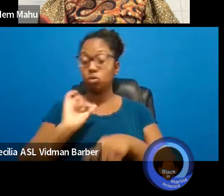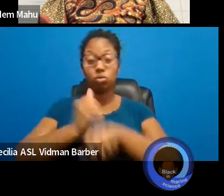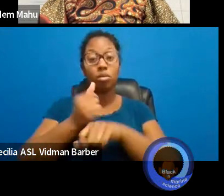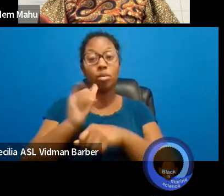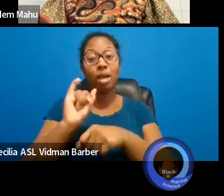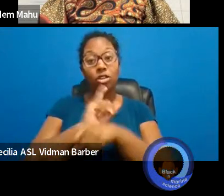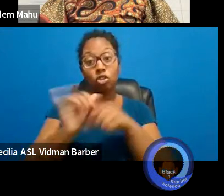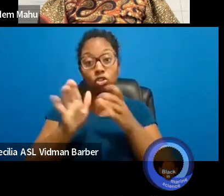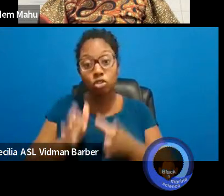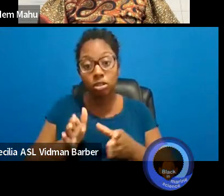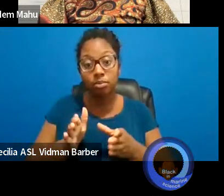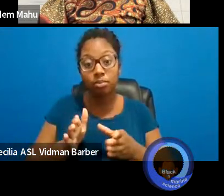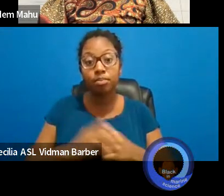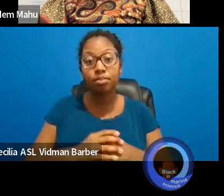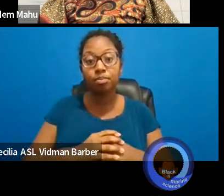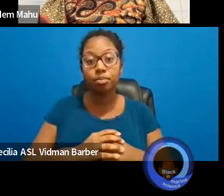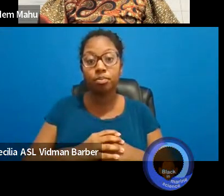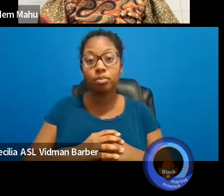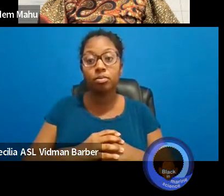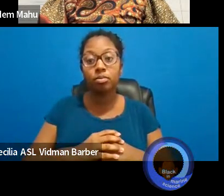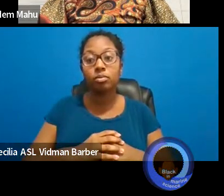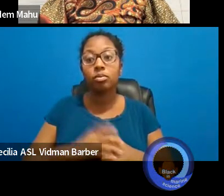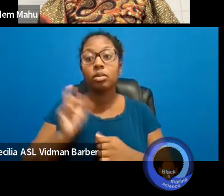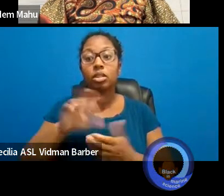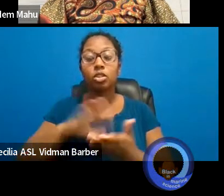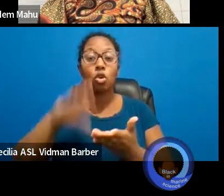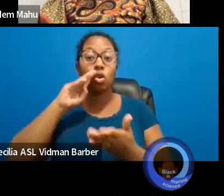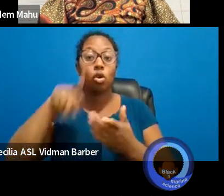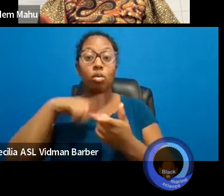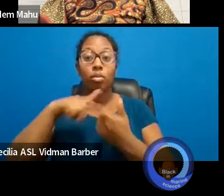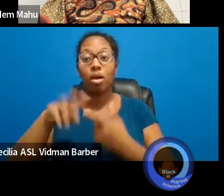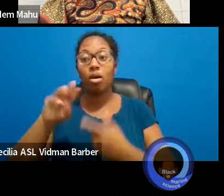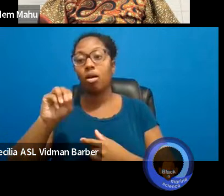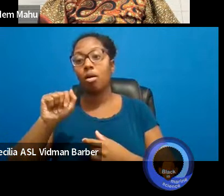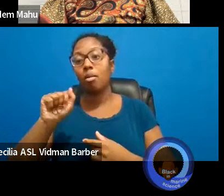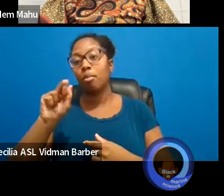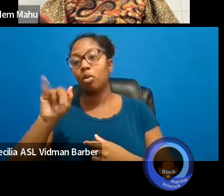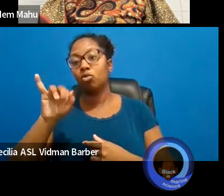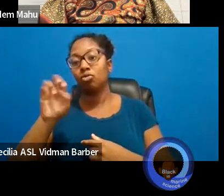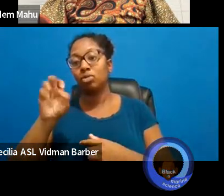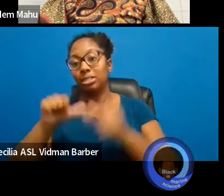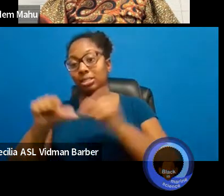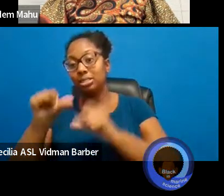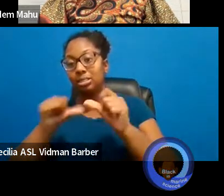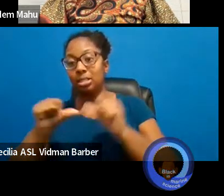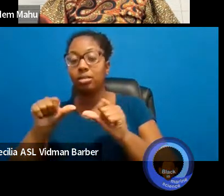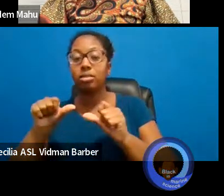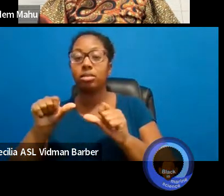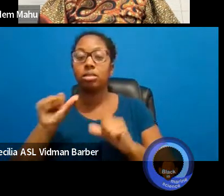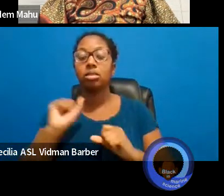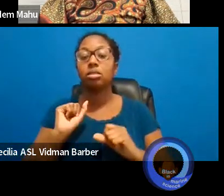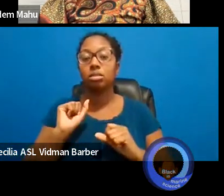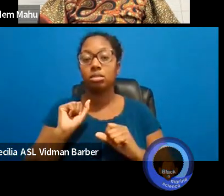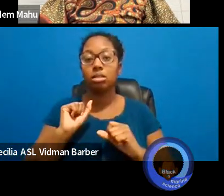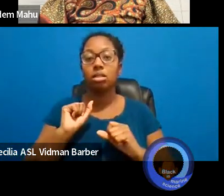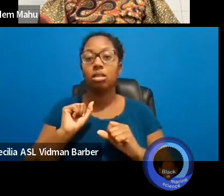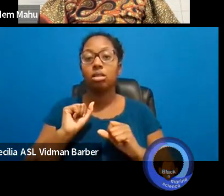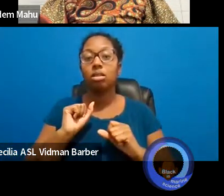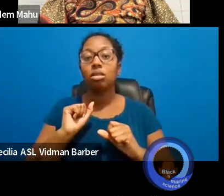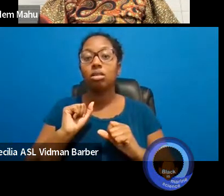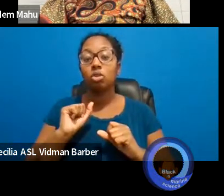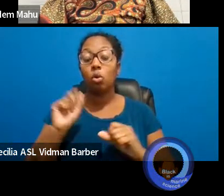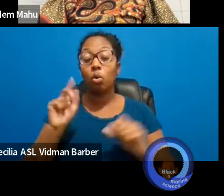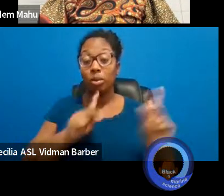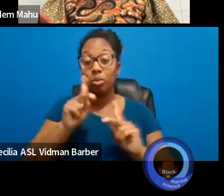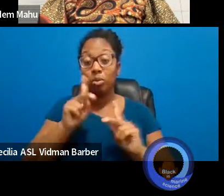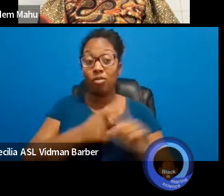to know about, more about marine sciences. So if they can just initiate an internship, that will allow people from